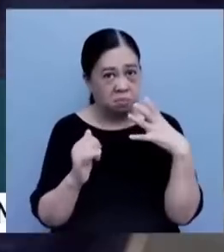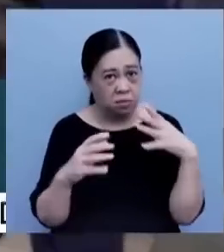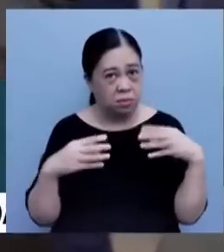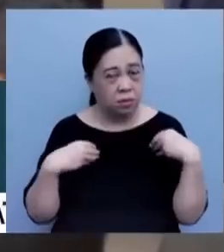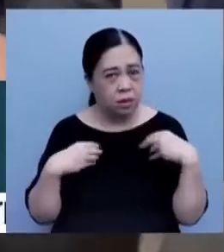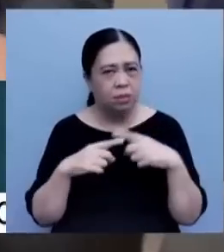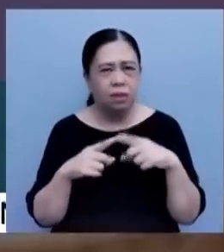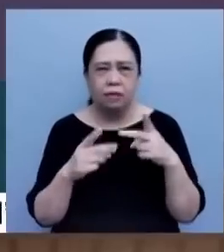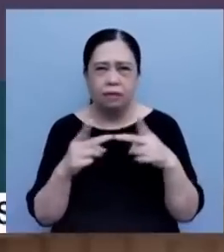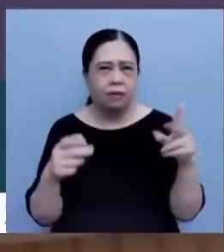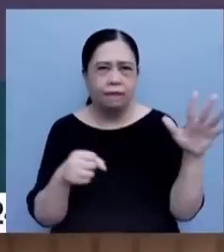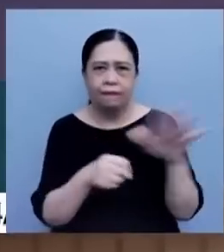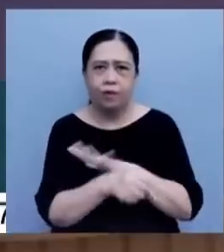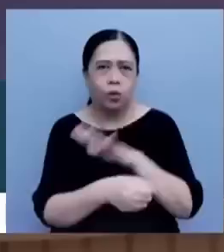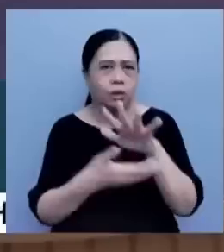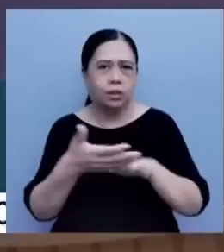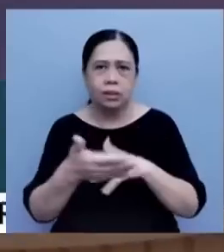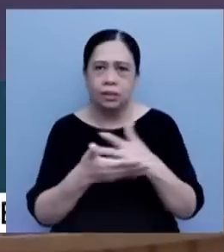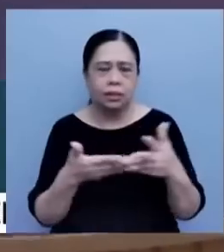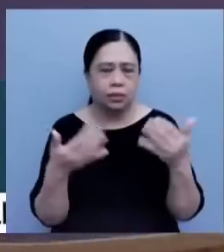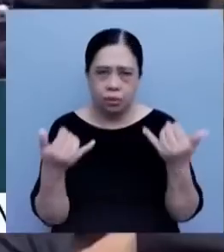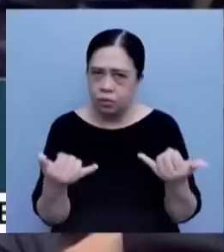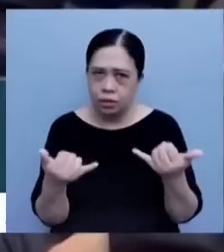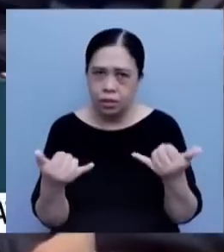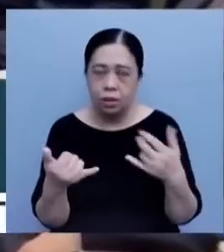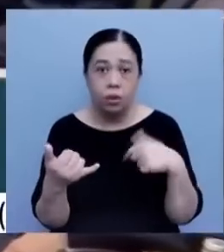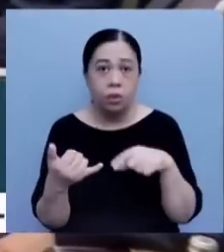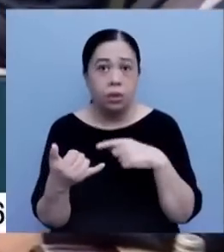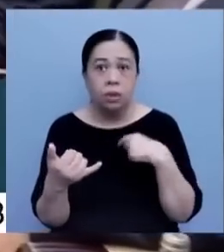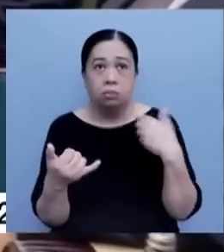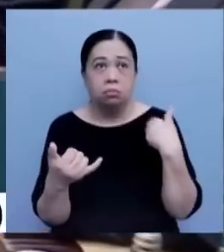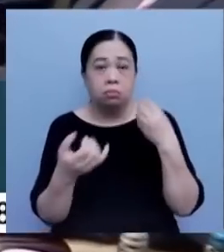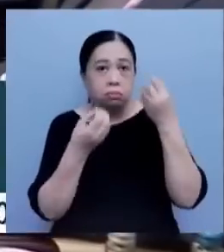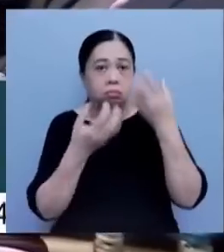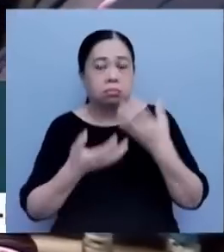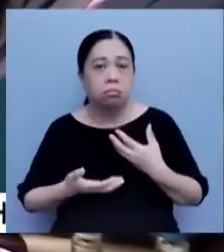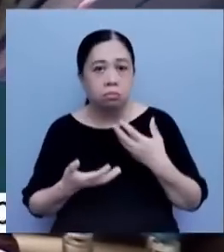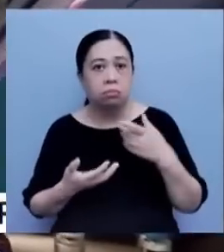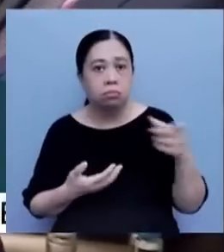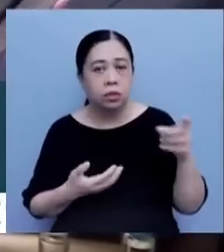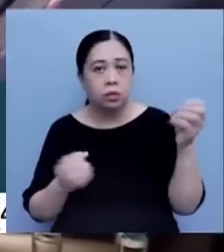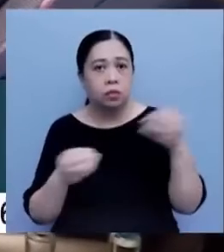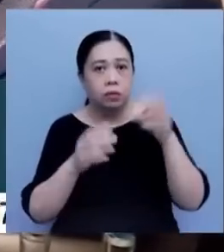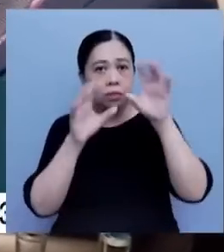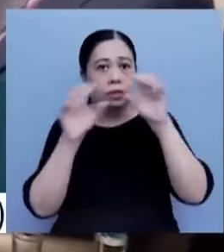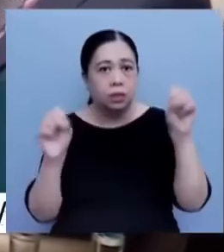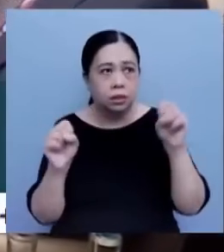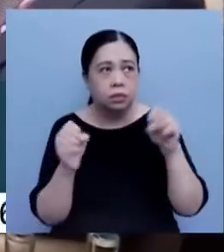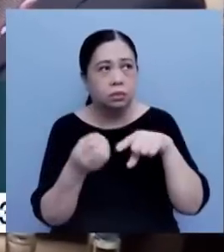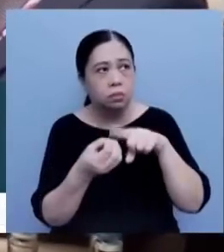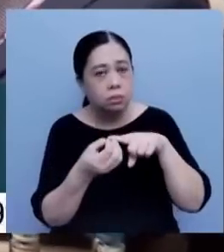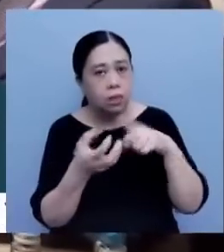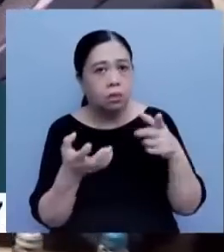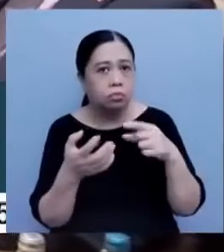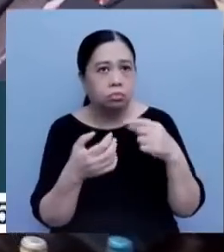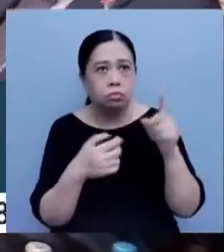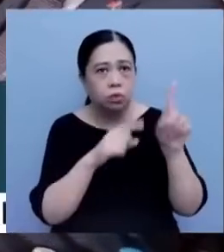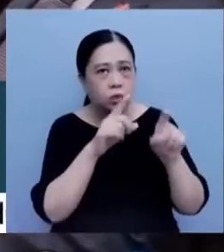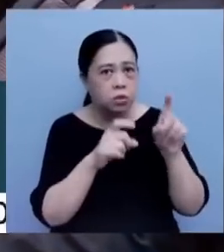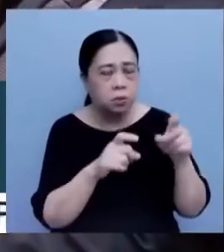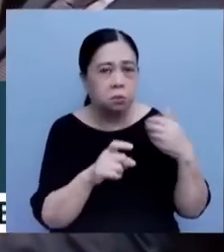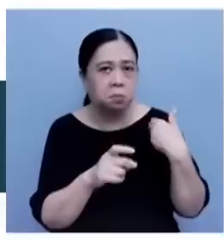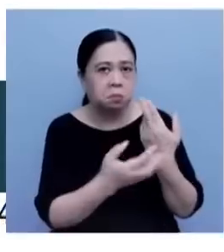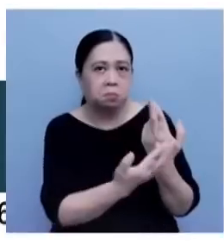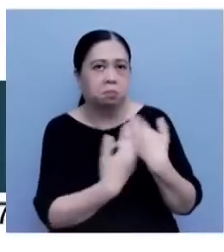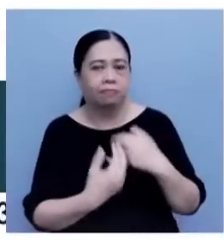very tight schedule right now, and we have yet to hear from Malacanang with regard to those questions. Carmina. All right.